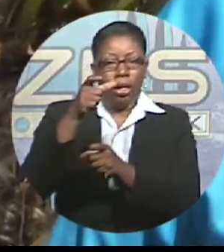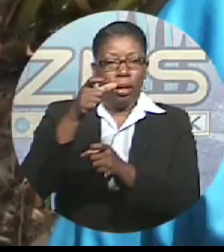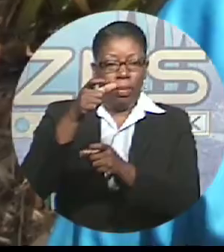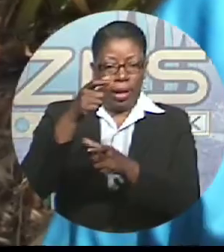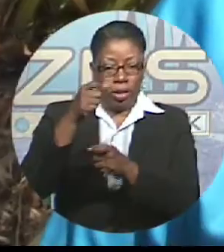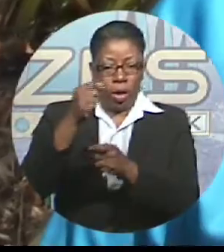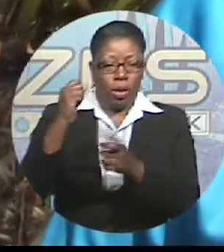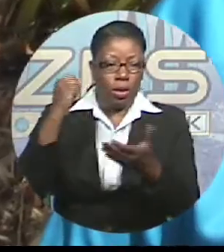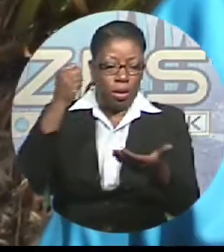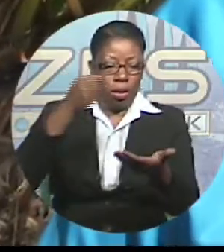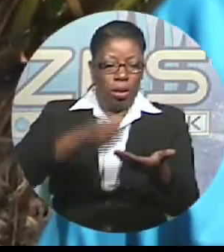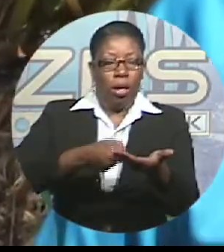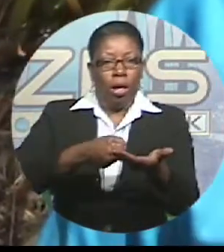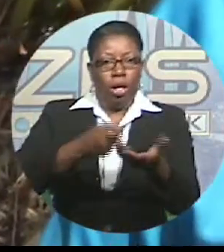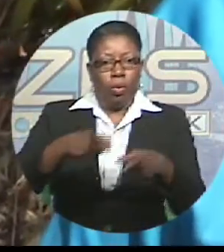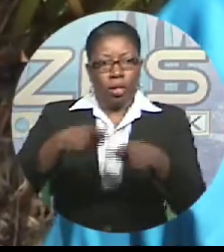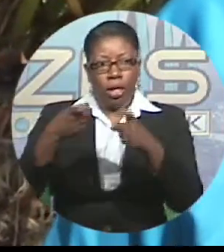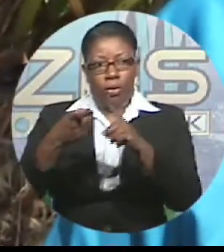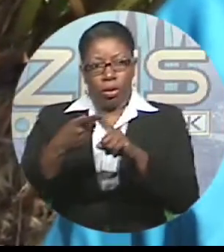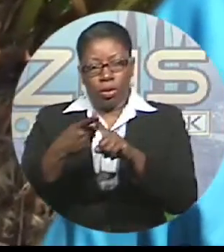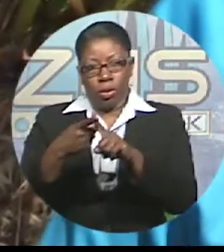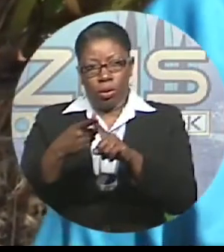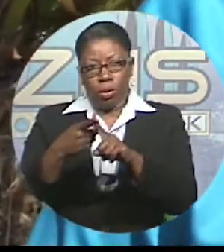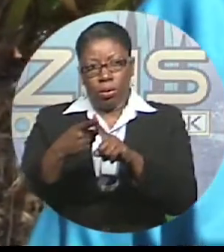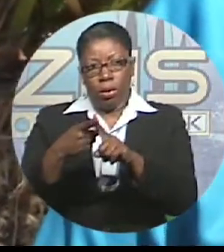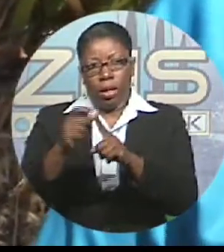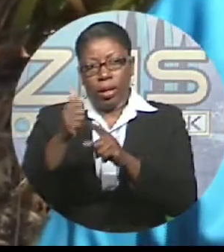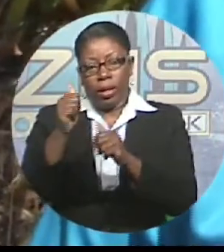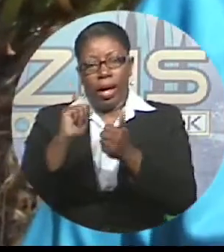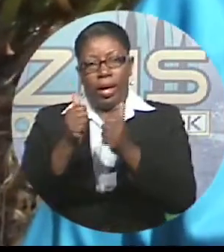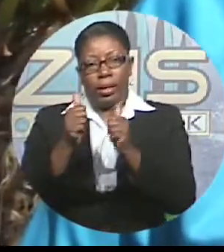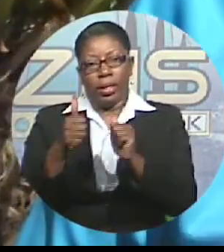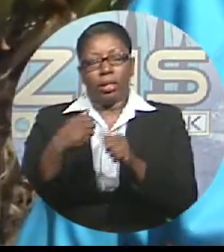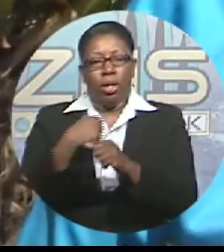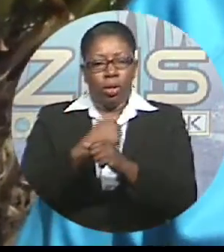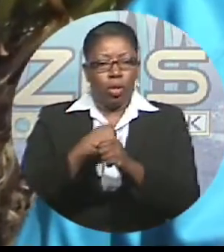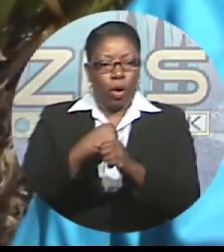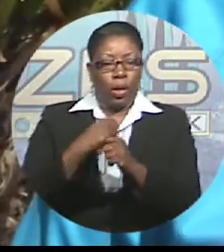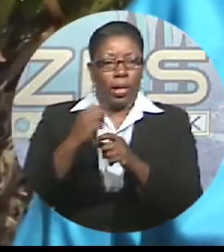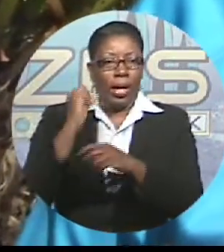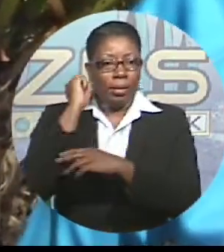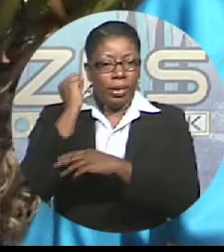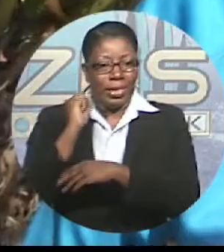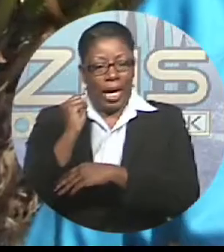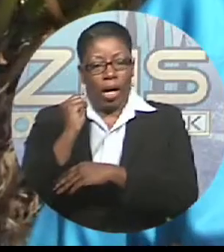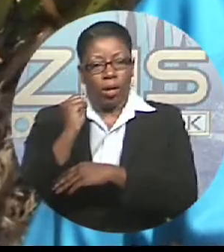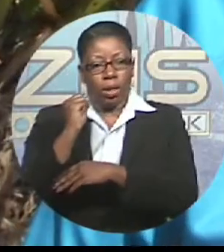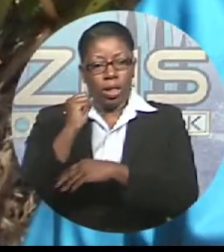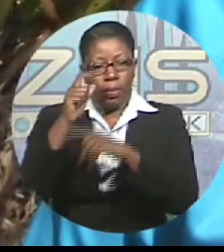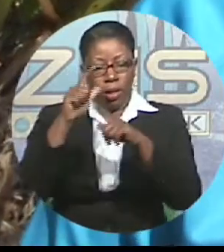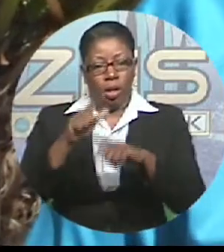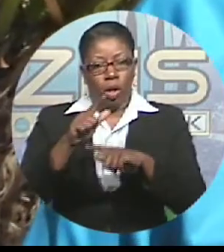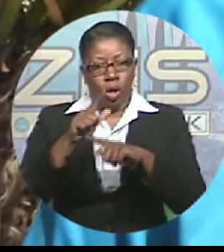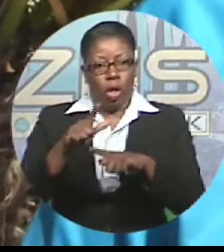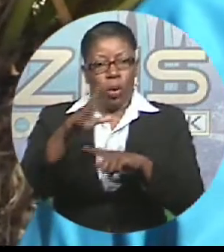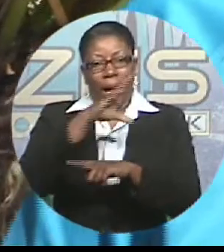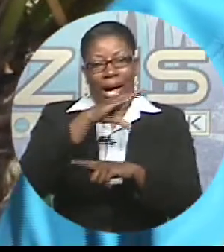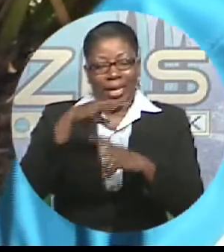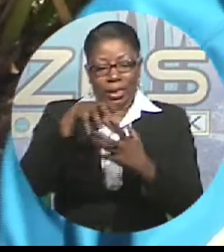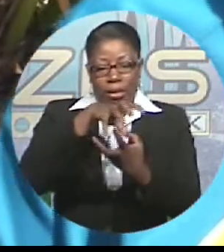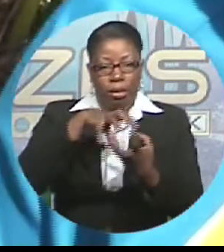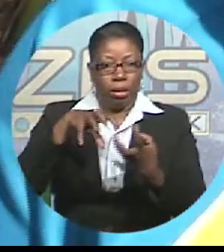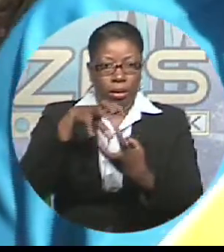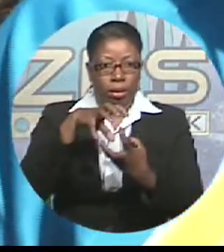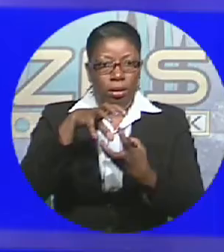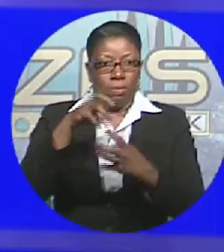Augustus Robinson, Charlington Butler, and the former Secretary General of the Olympic Committee, Mr. Lawrence Davis. So it went fairly well,